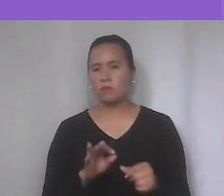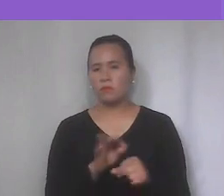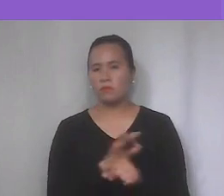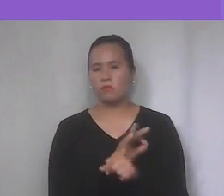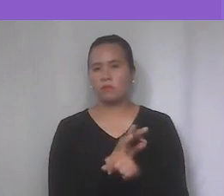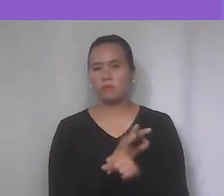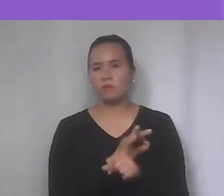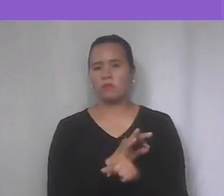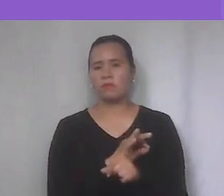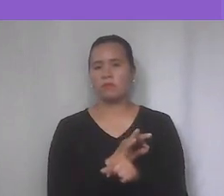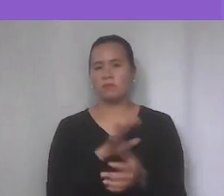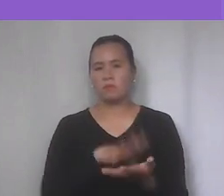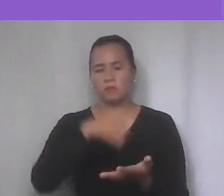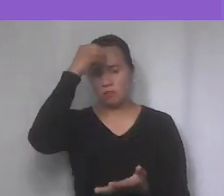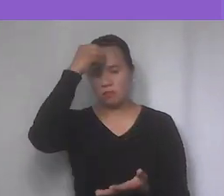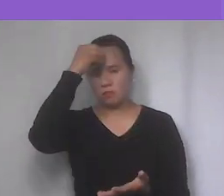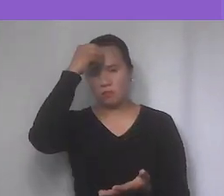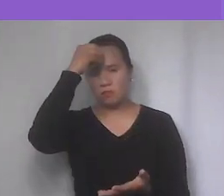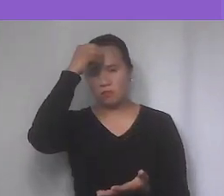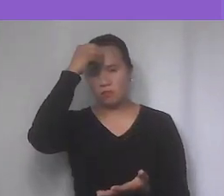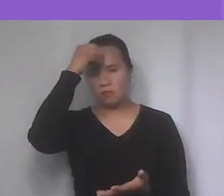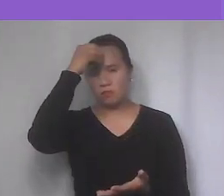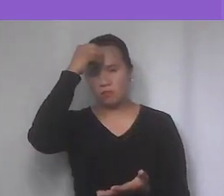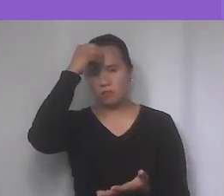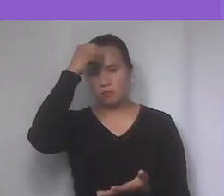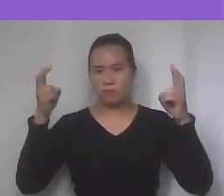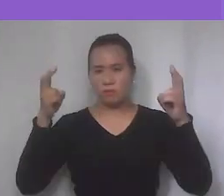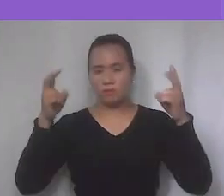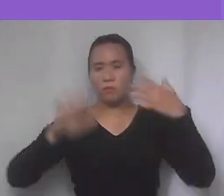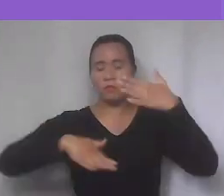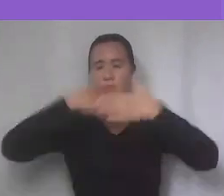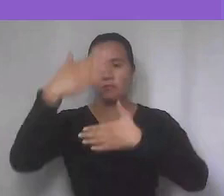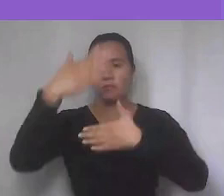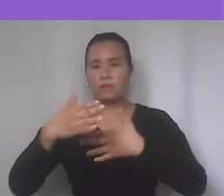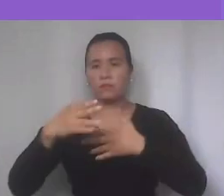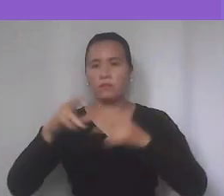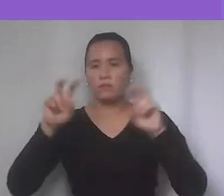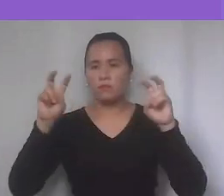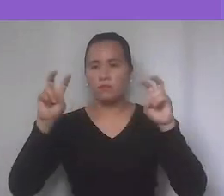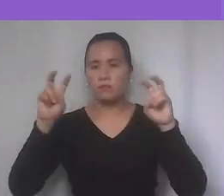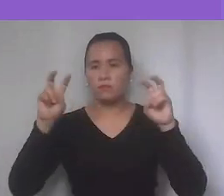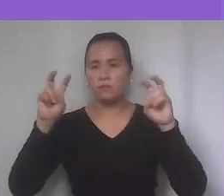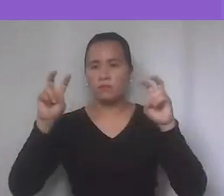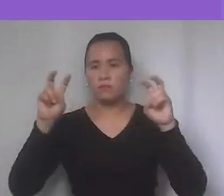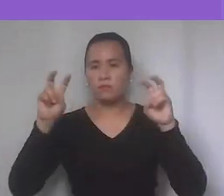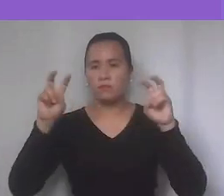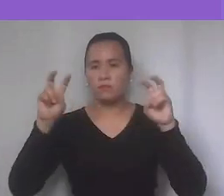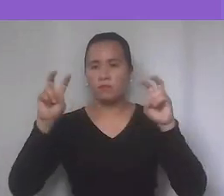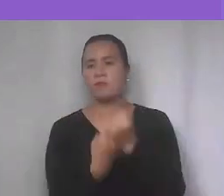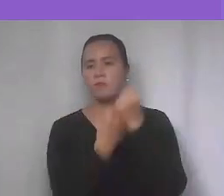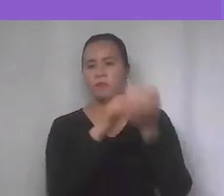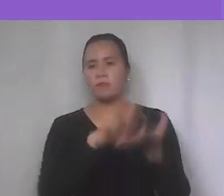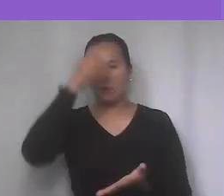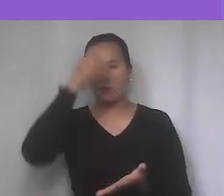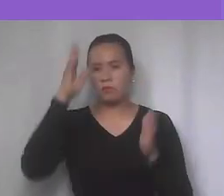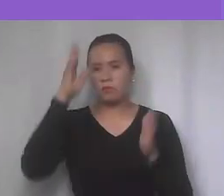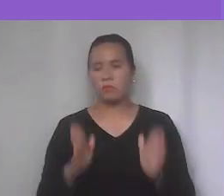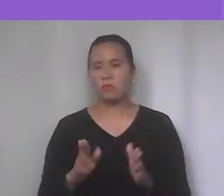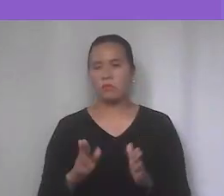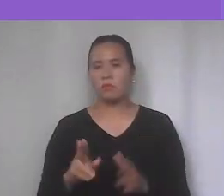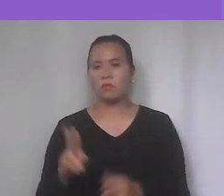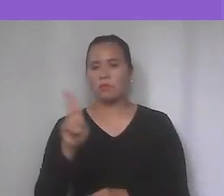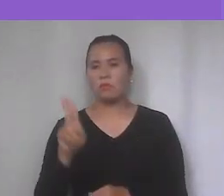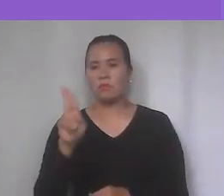We had two meaningful learning sessions a while back, right? We still have one more session left. The title of our